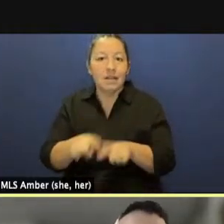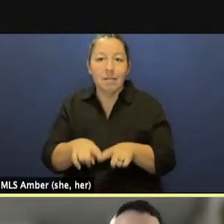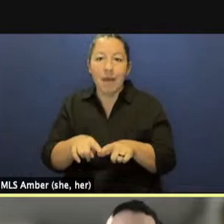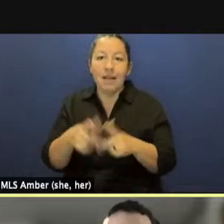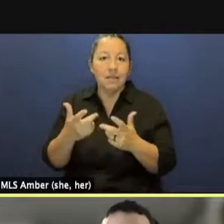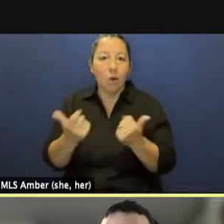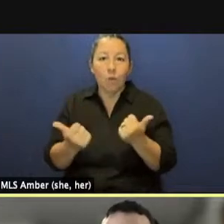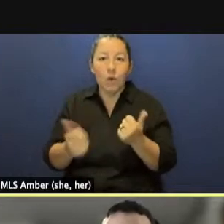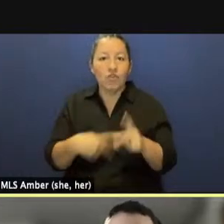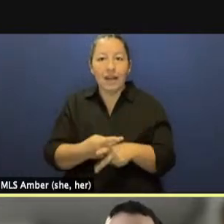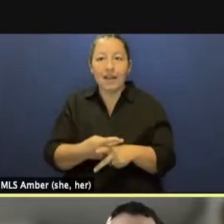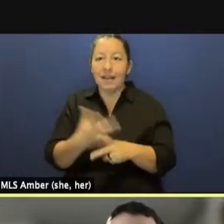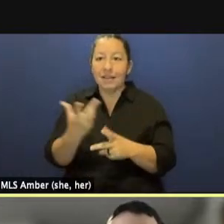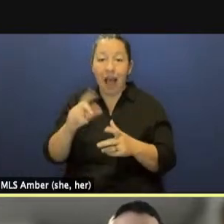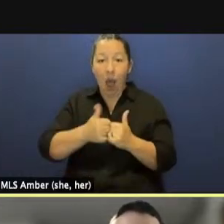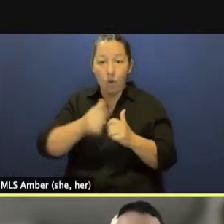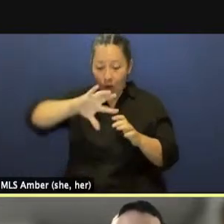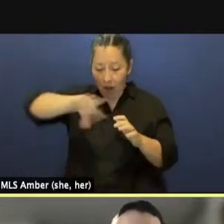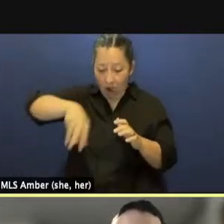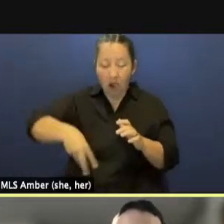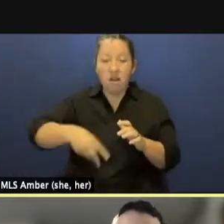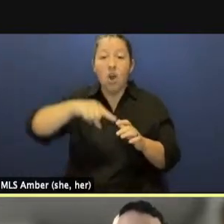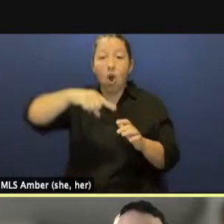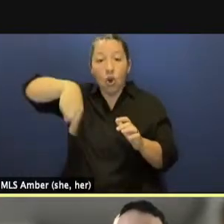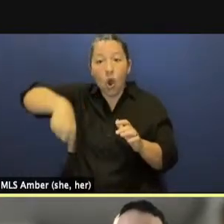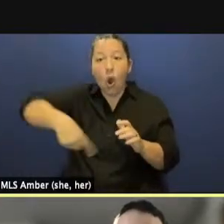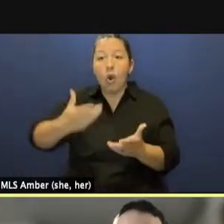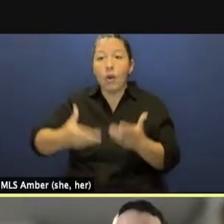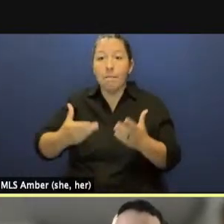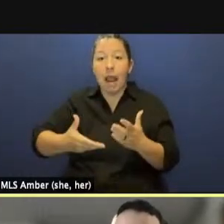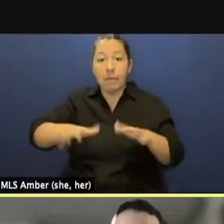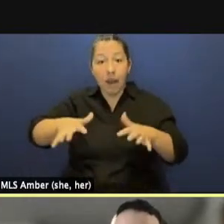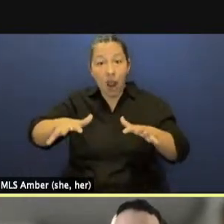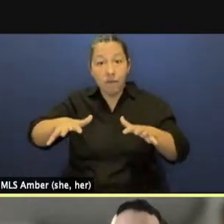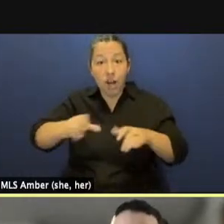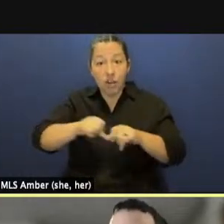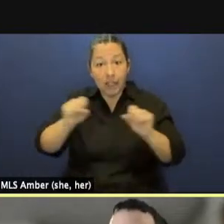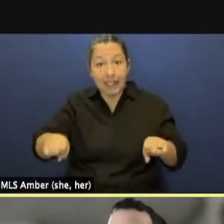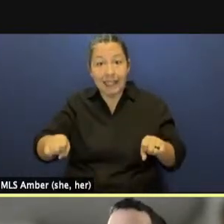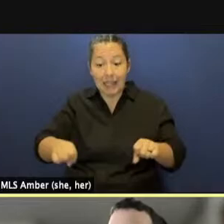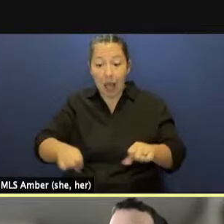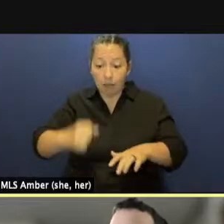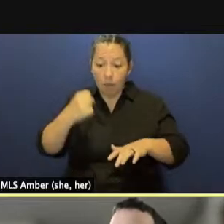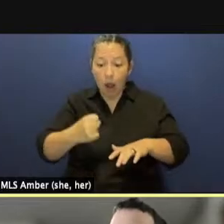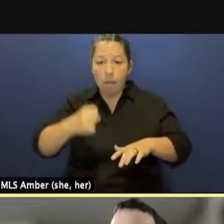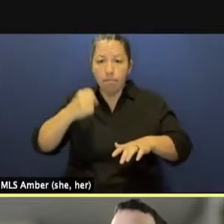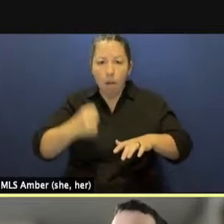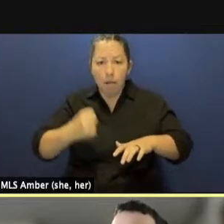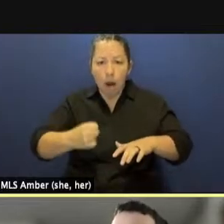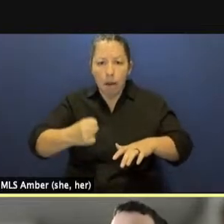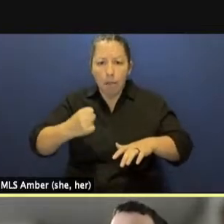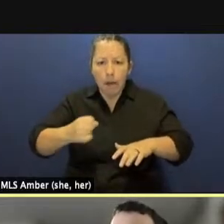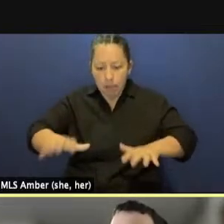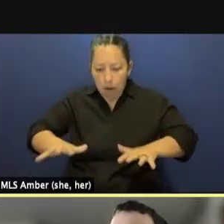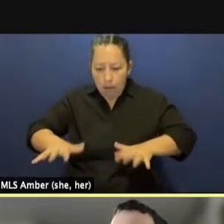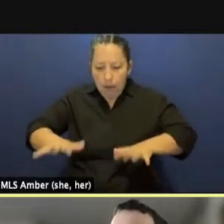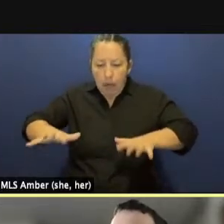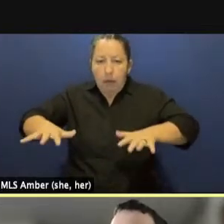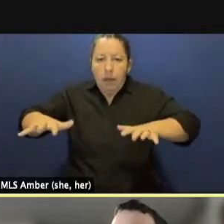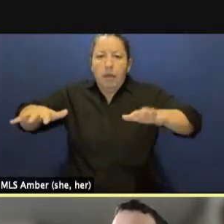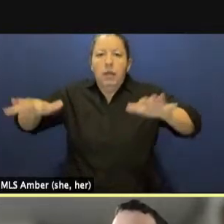maybe auger, maybe some vibration system, we don't know. But is there some science to learn at this step as well?